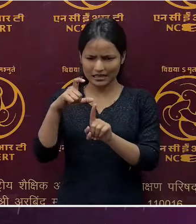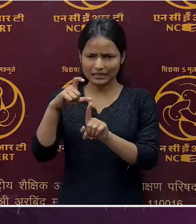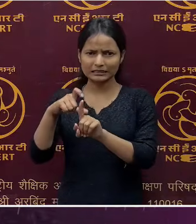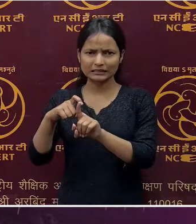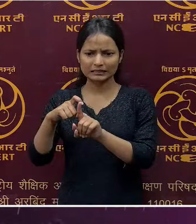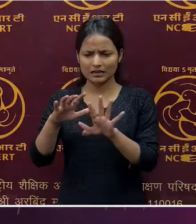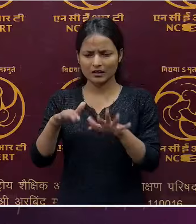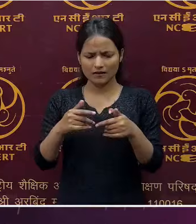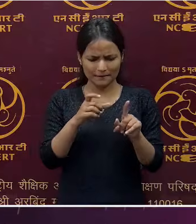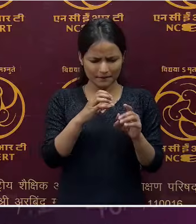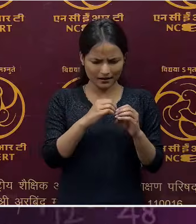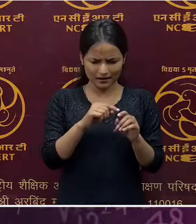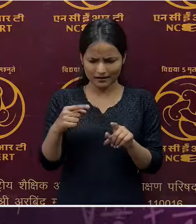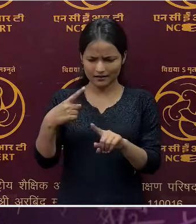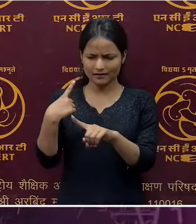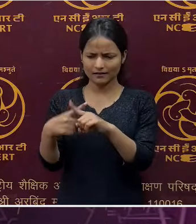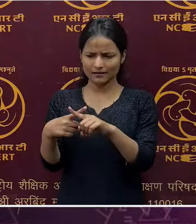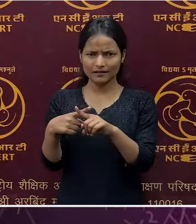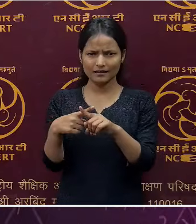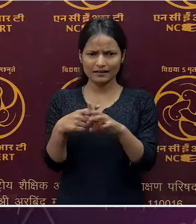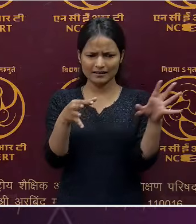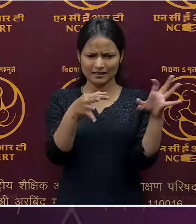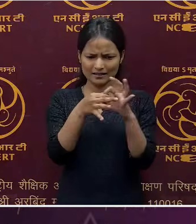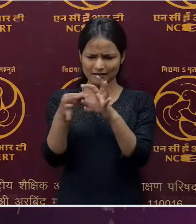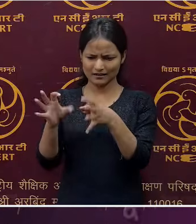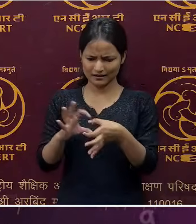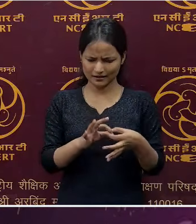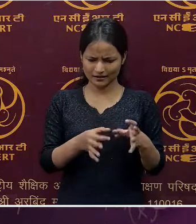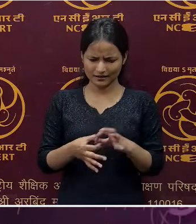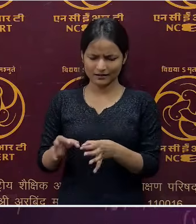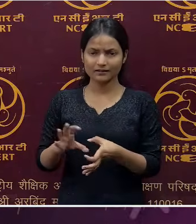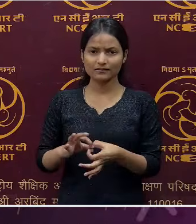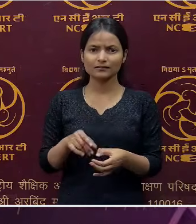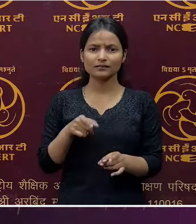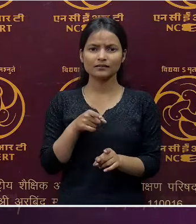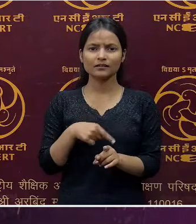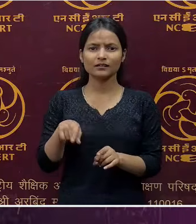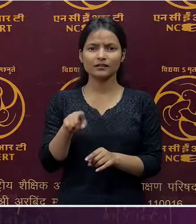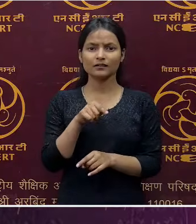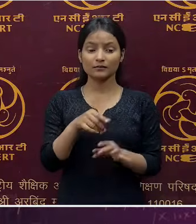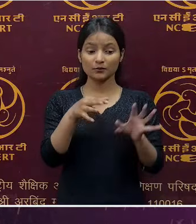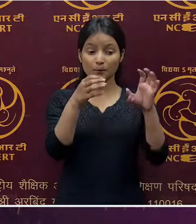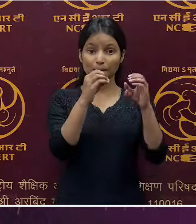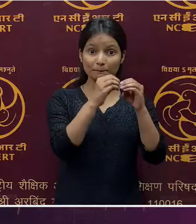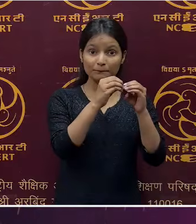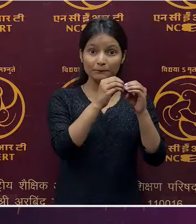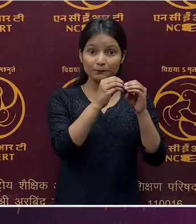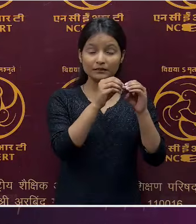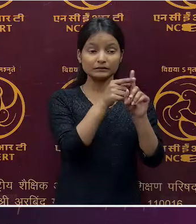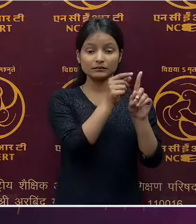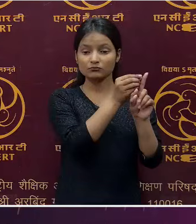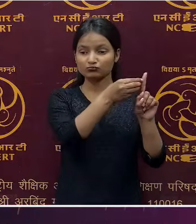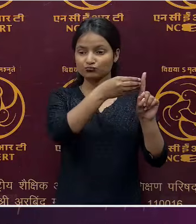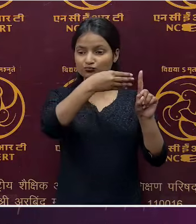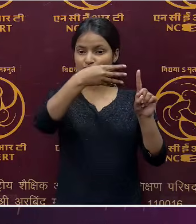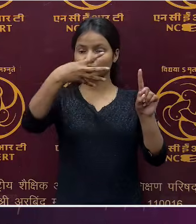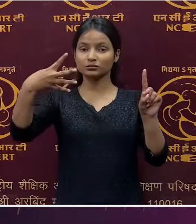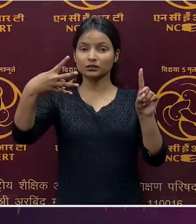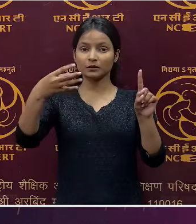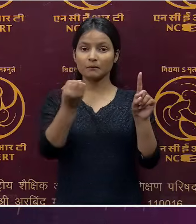to X. What we are going to see, that each element of B has distinct image in set B,